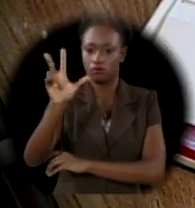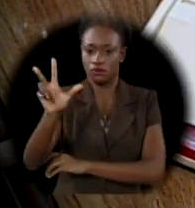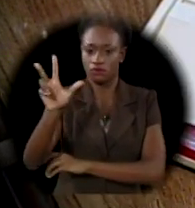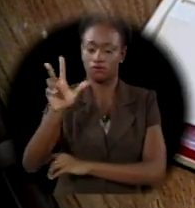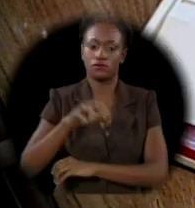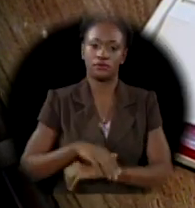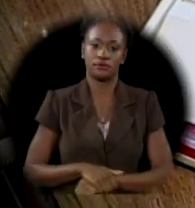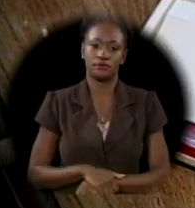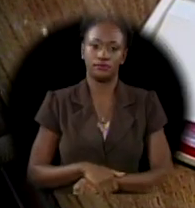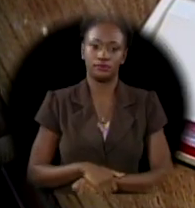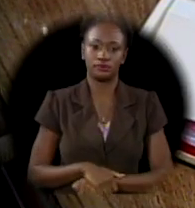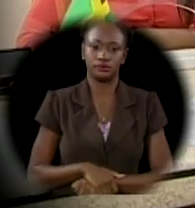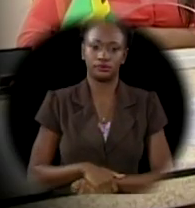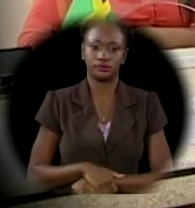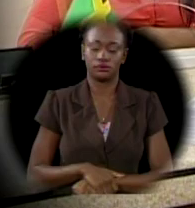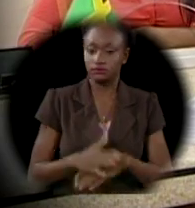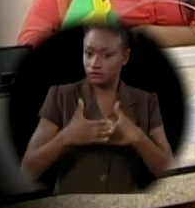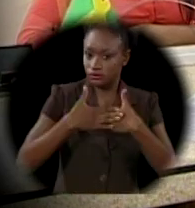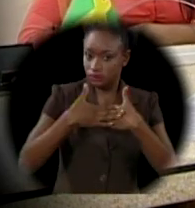1-888-991-8683.